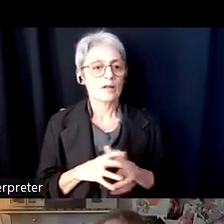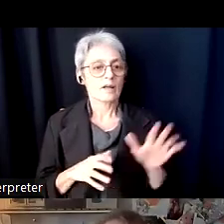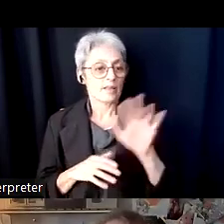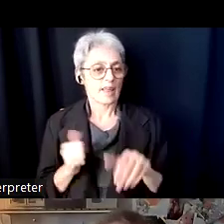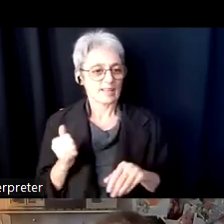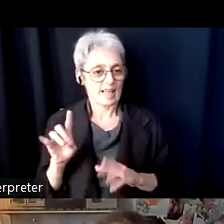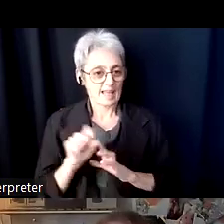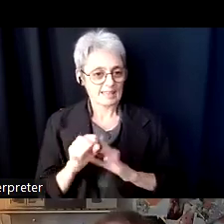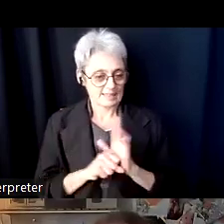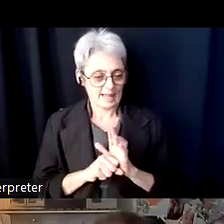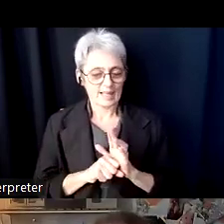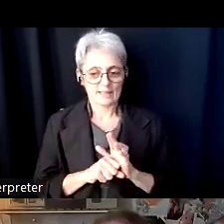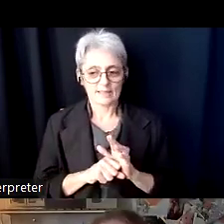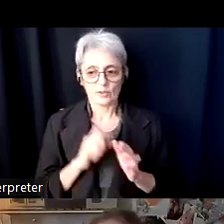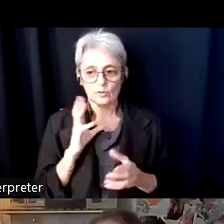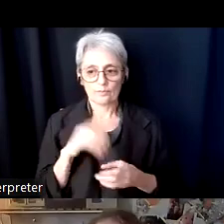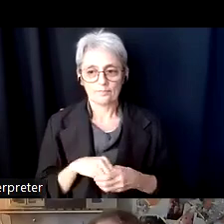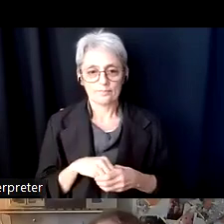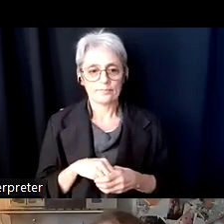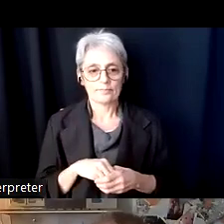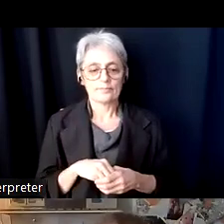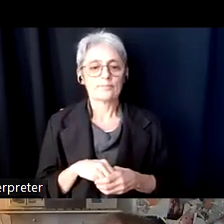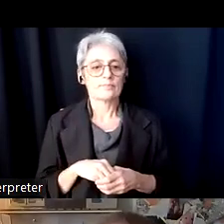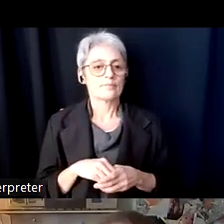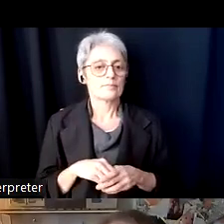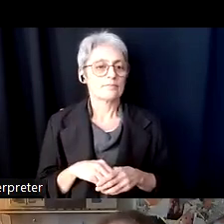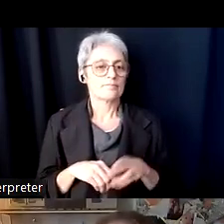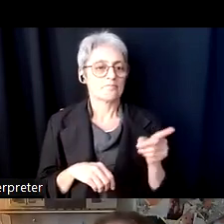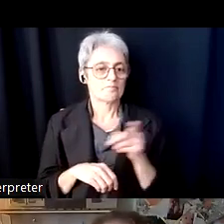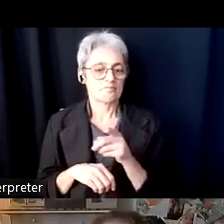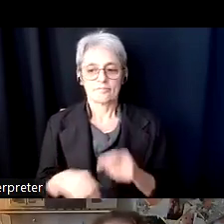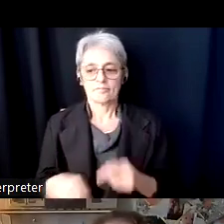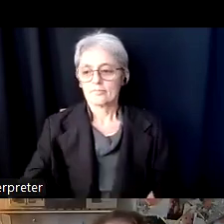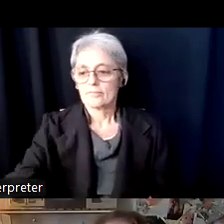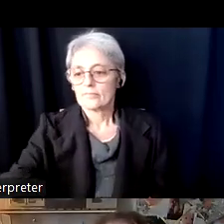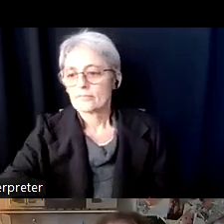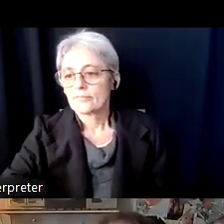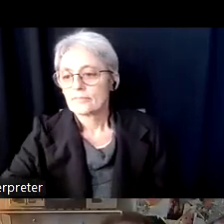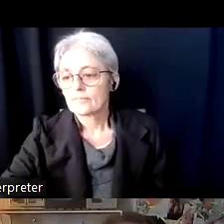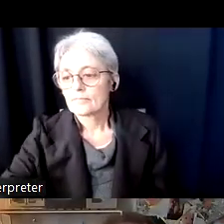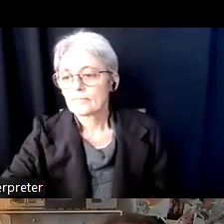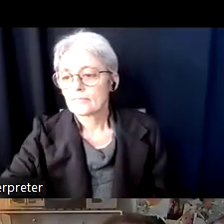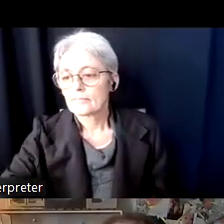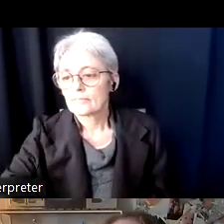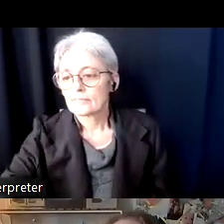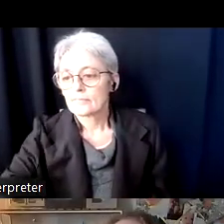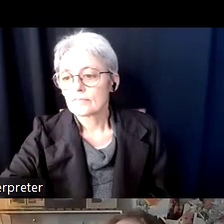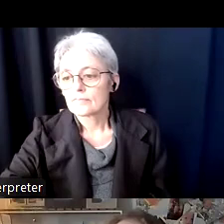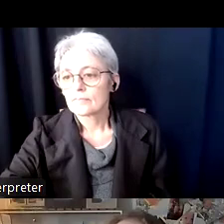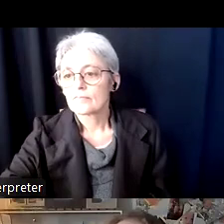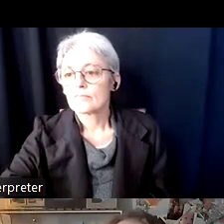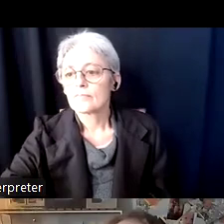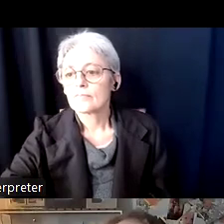the 2022-23 NCI-AD. Altogether, we heard from more than 15,000